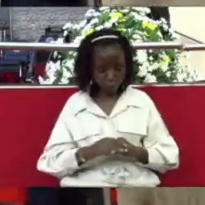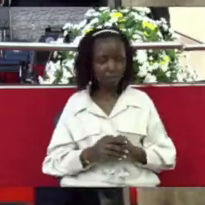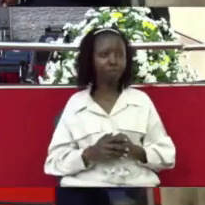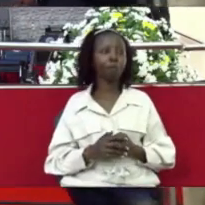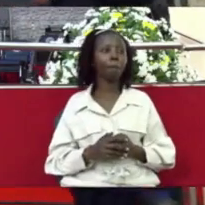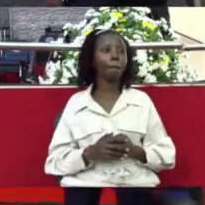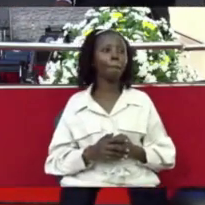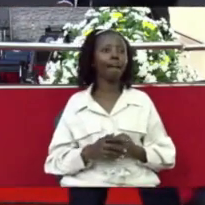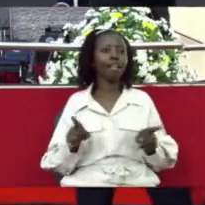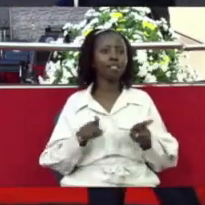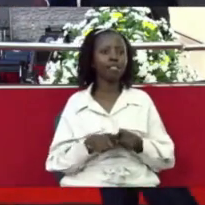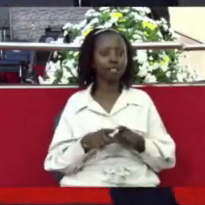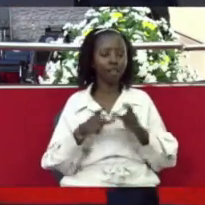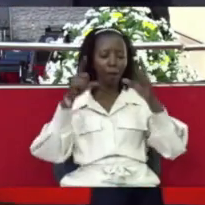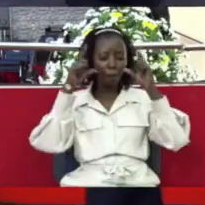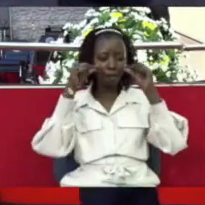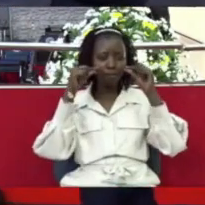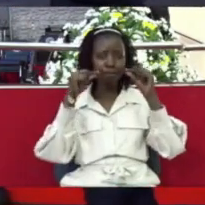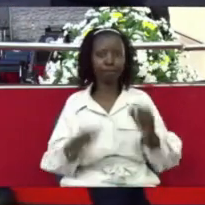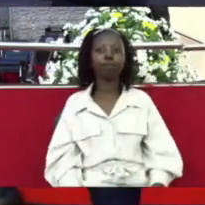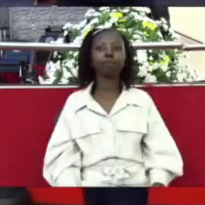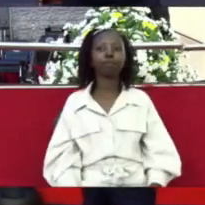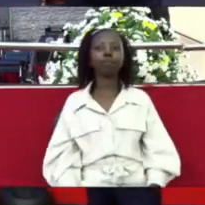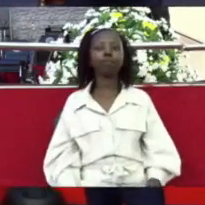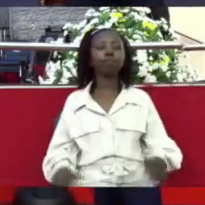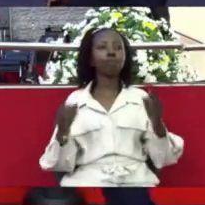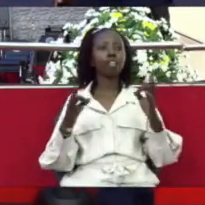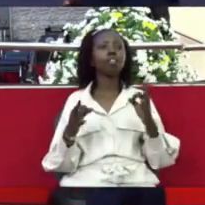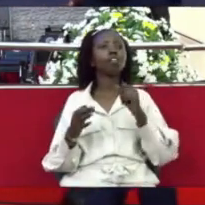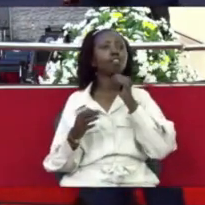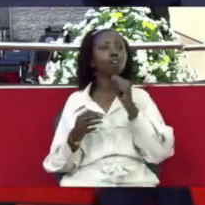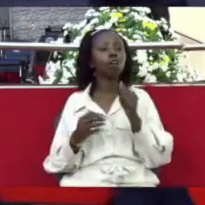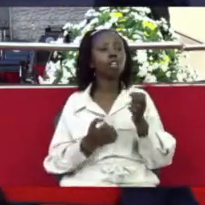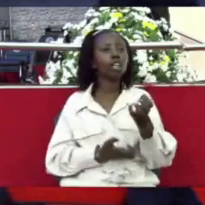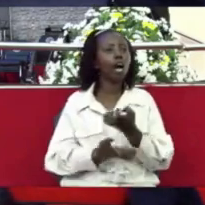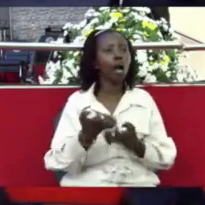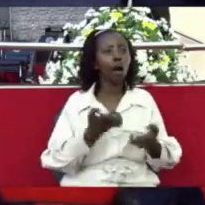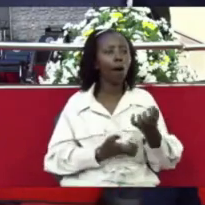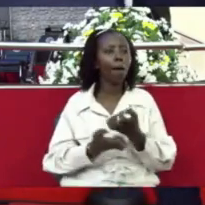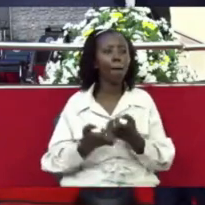and every eye closed, if you have not bought a brick,